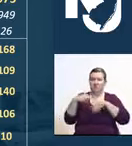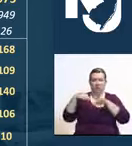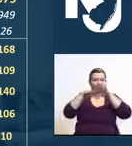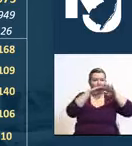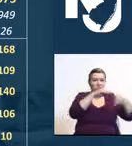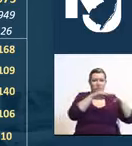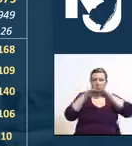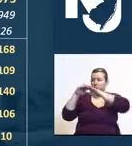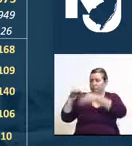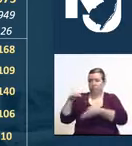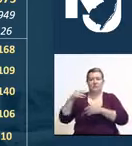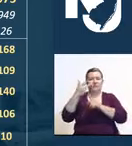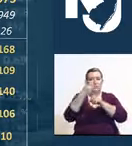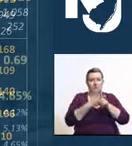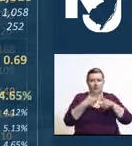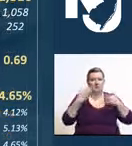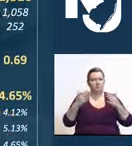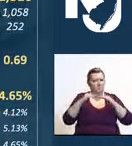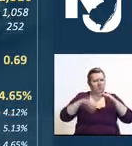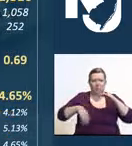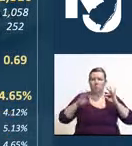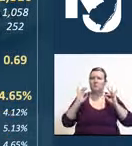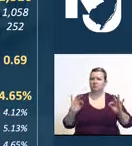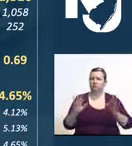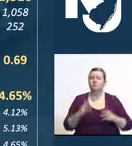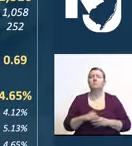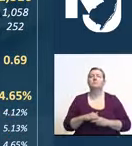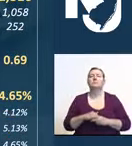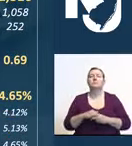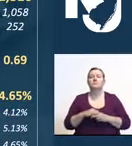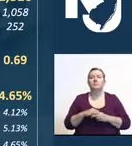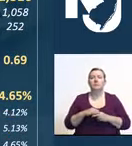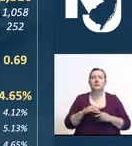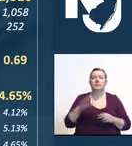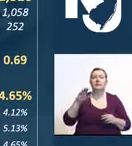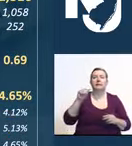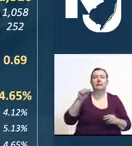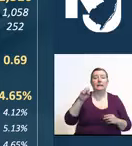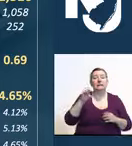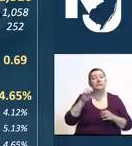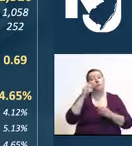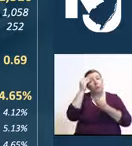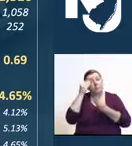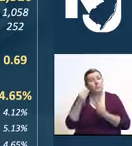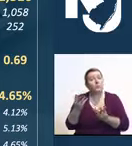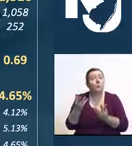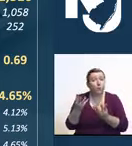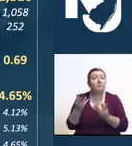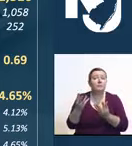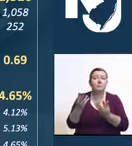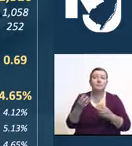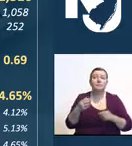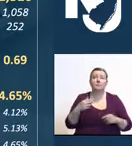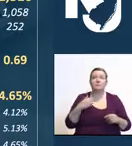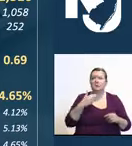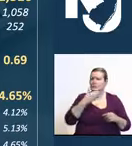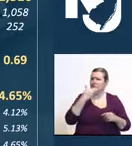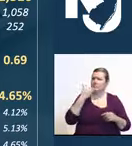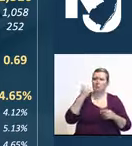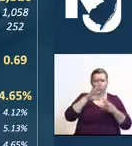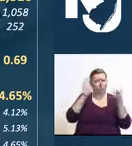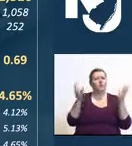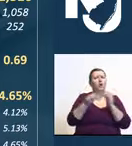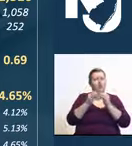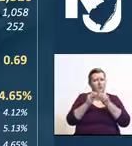lows. Moving to the latest case report, we similarly see much better overall numbers. Of